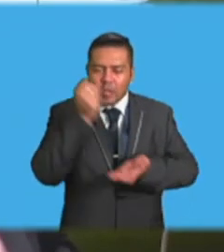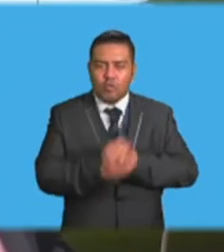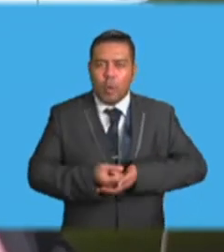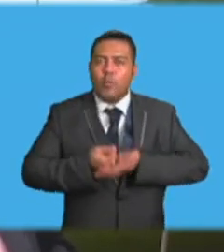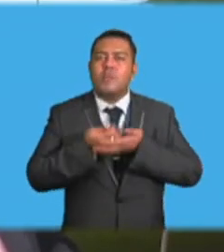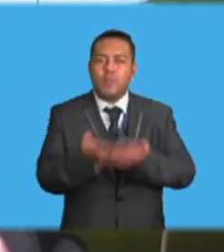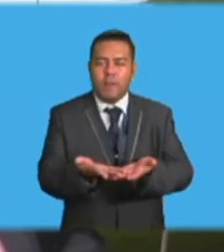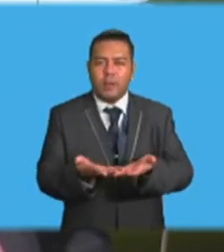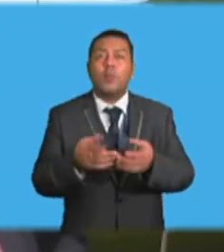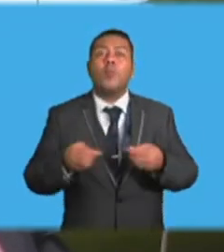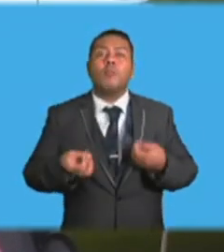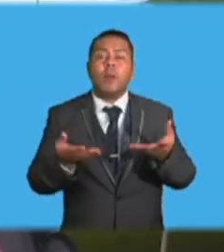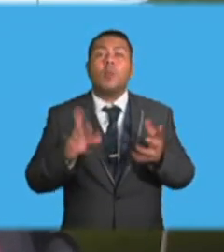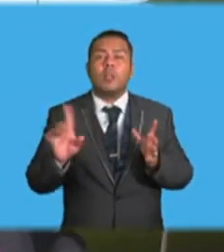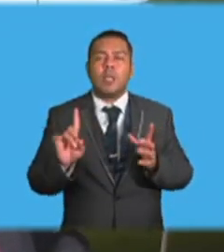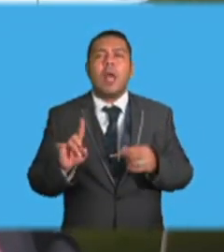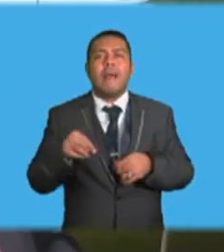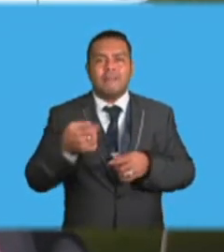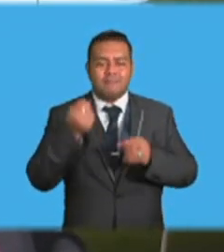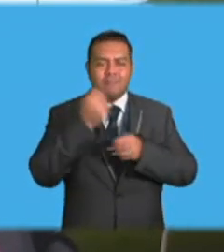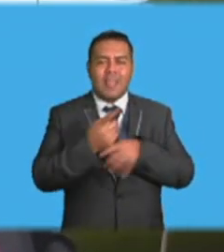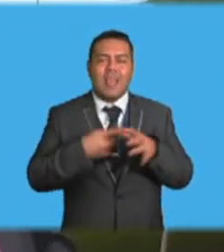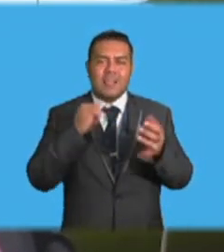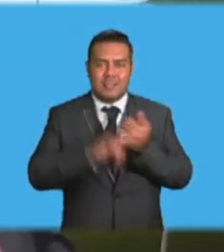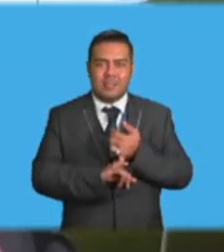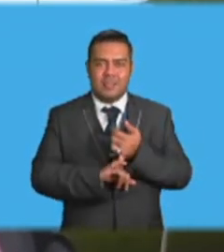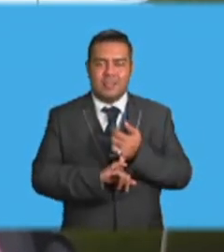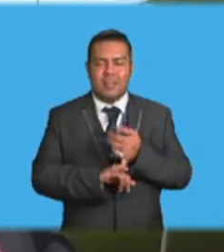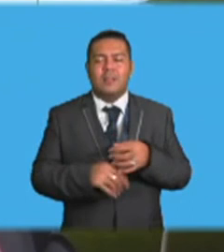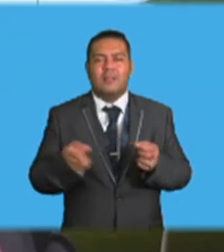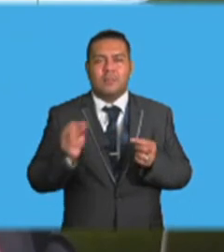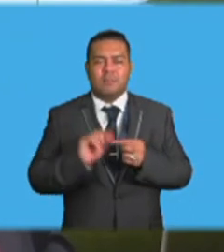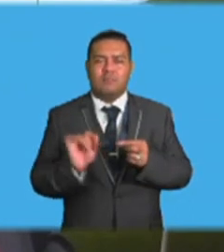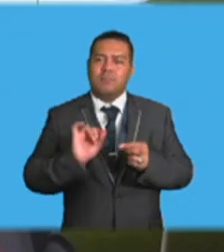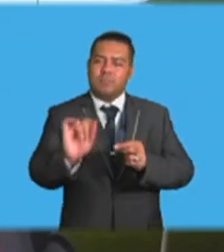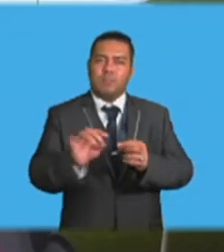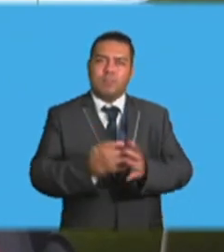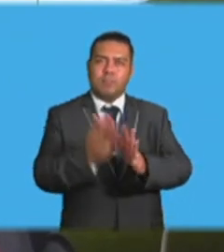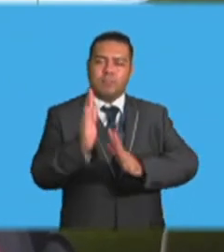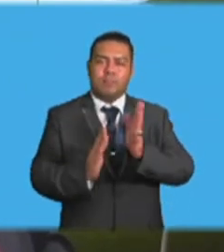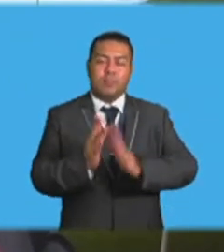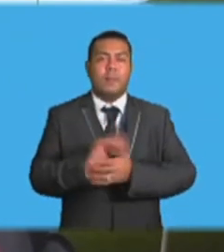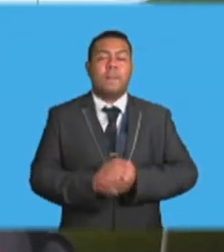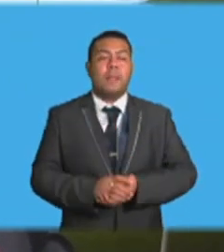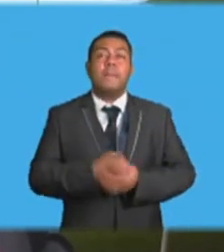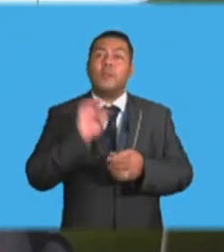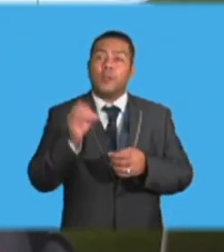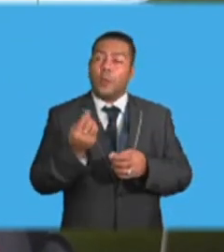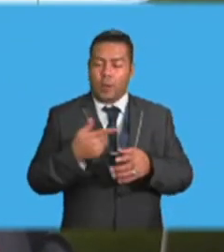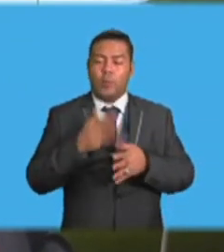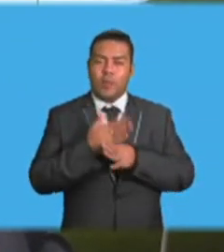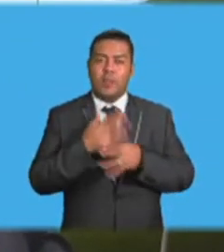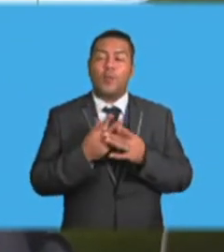furnaces, there will be of course less pressure or less demand to use this dongo for this particular purpose, Madam Speaker. So we are currently working with